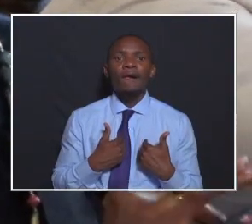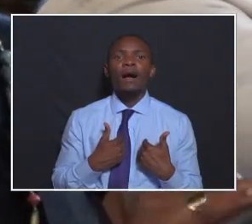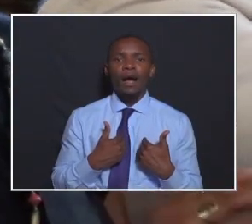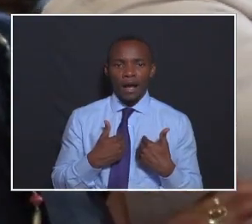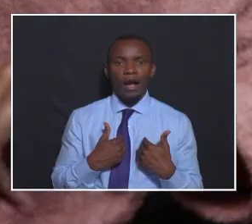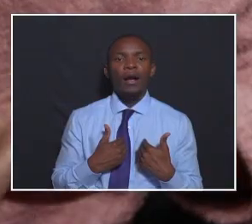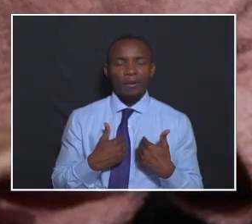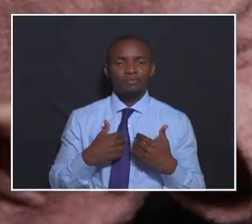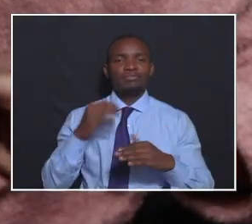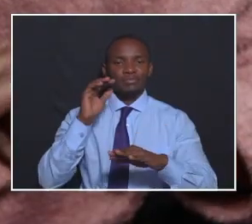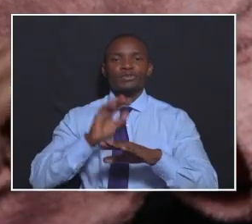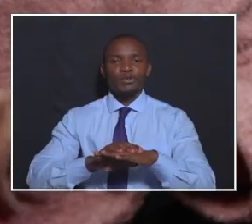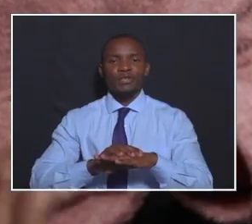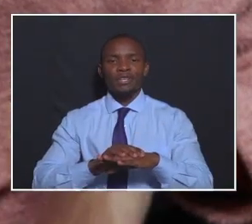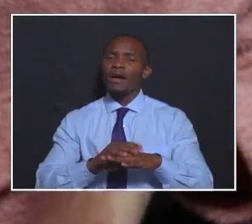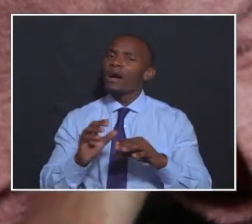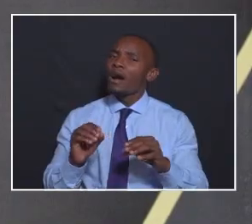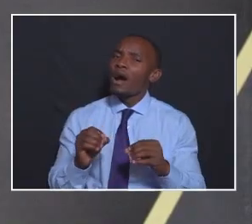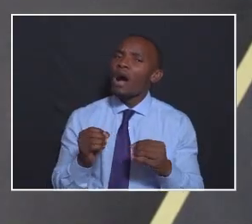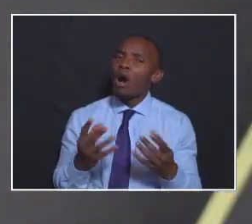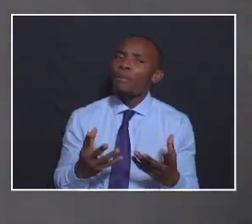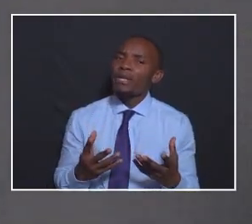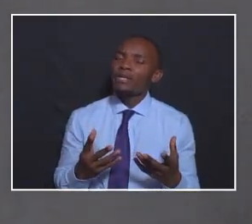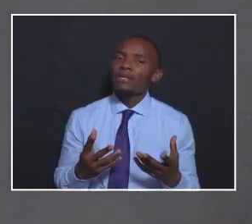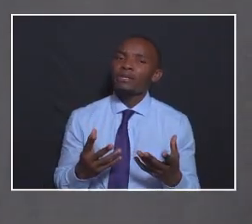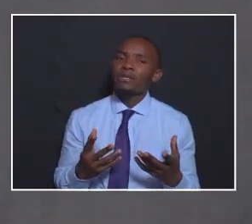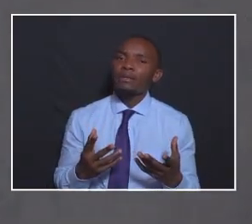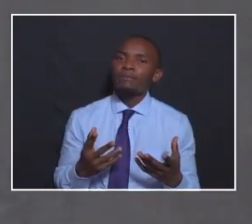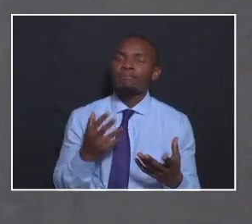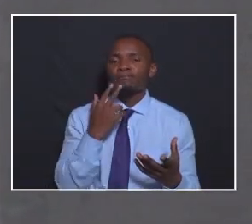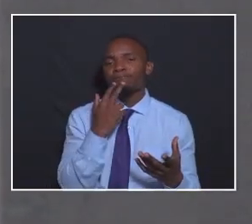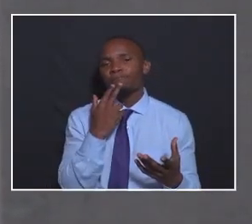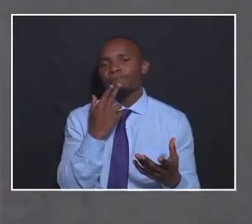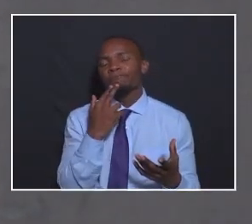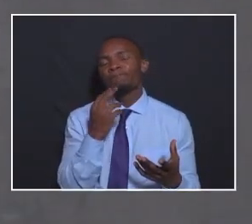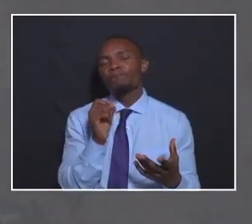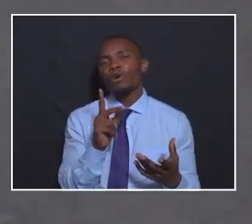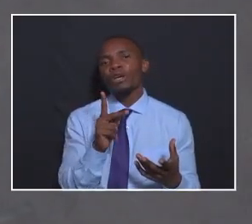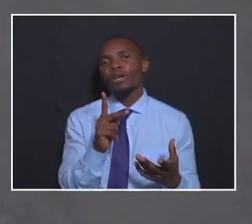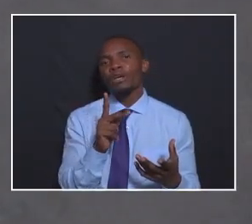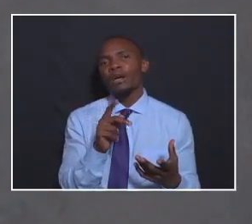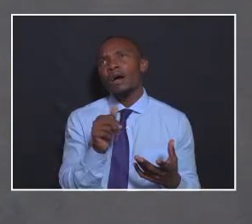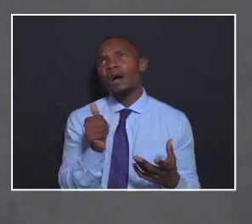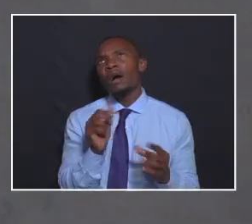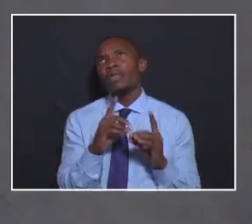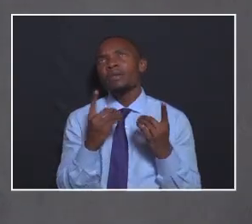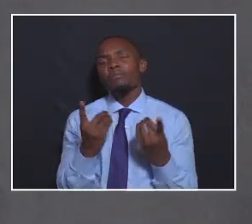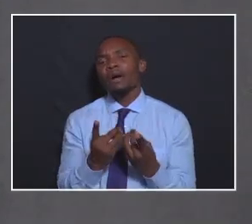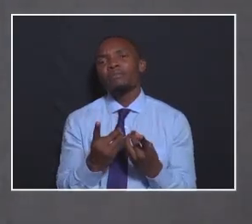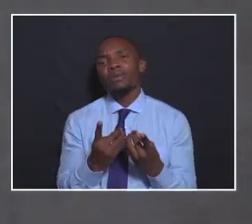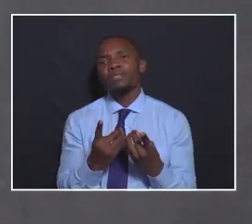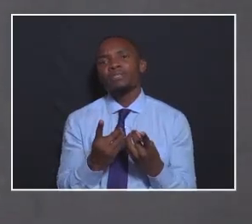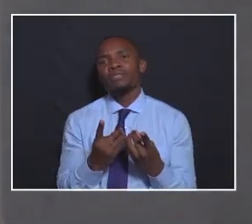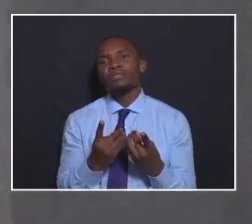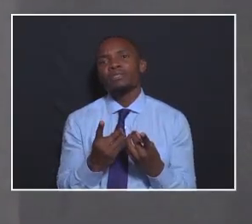Ah, very good. Okay. Then how many, okay, other departments in that, because I'm not going to say all